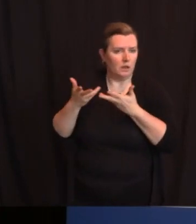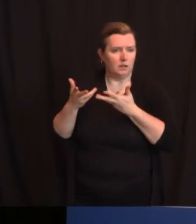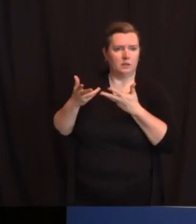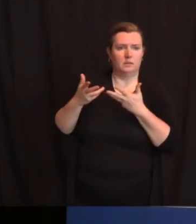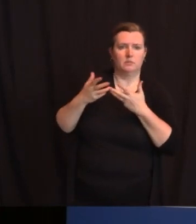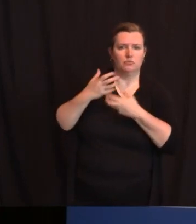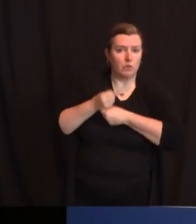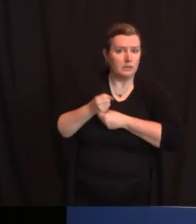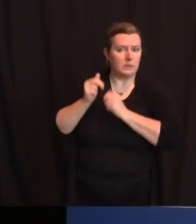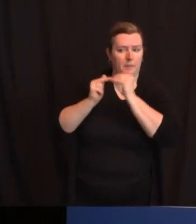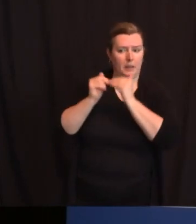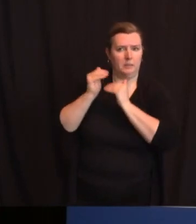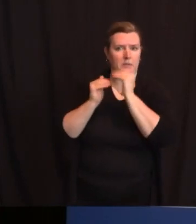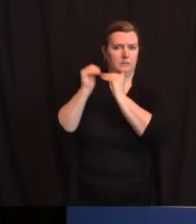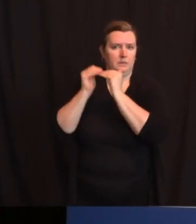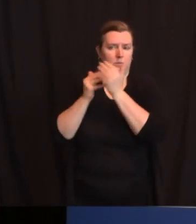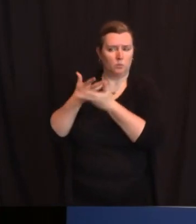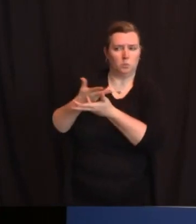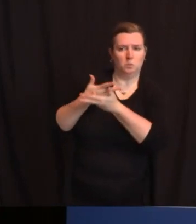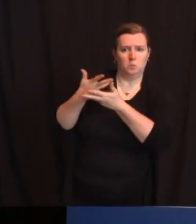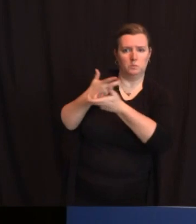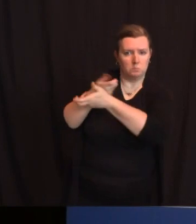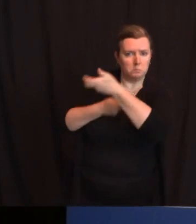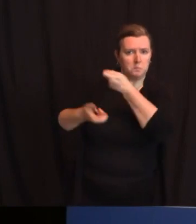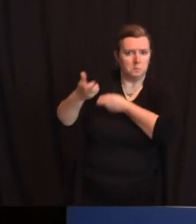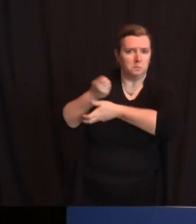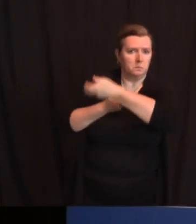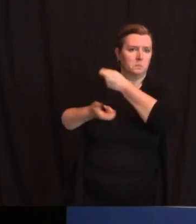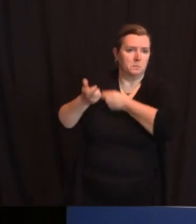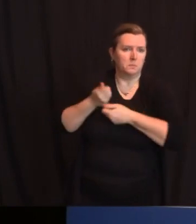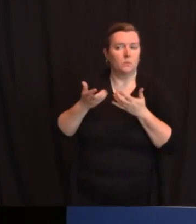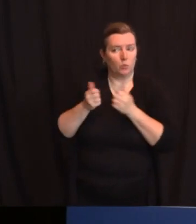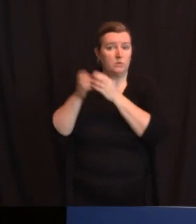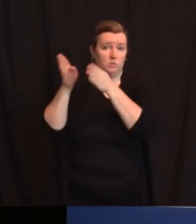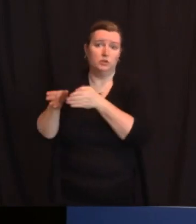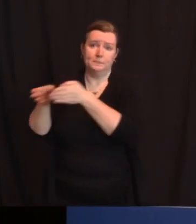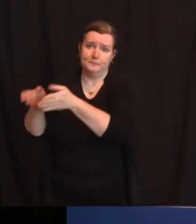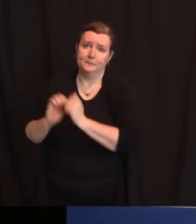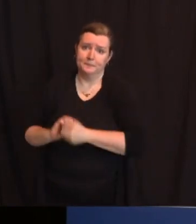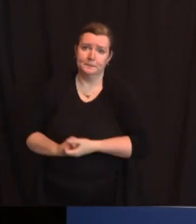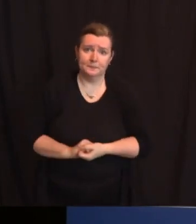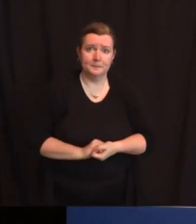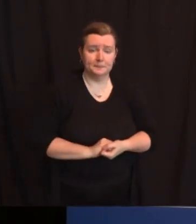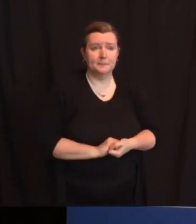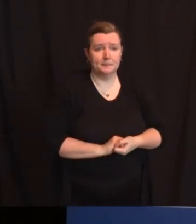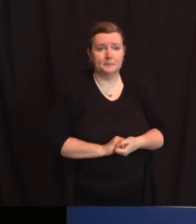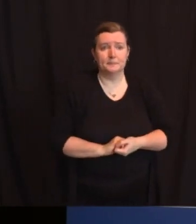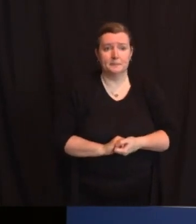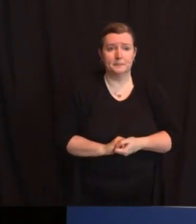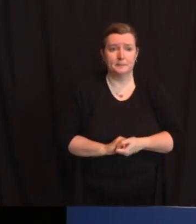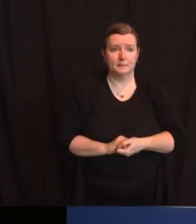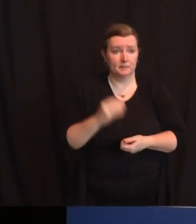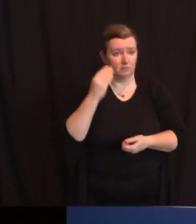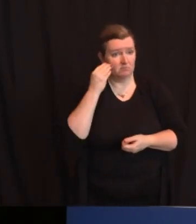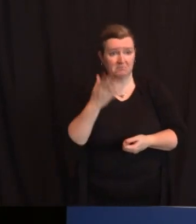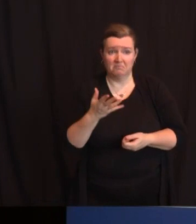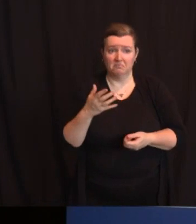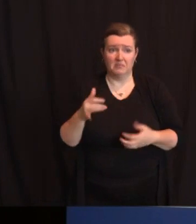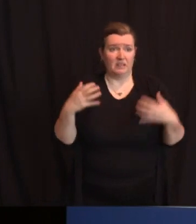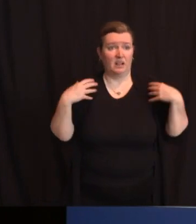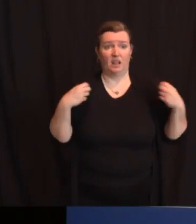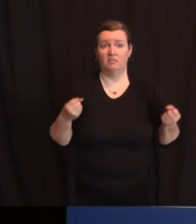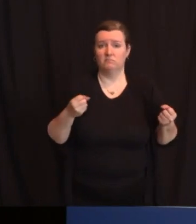when you're a contact tracer talking with a contact that this health information is not going to be revealed.